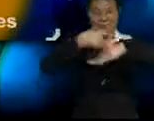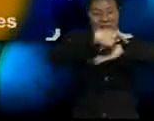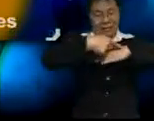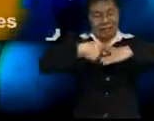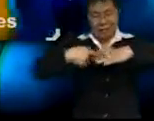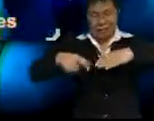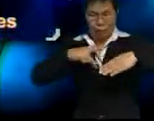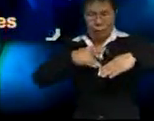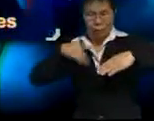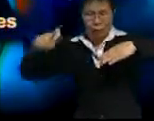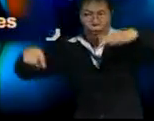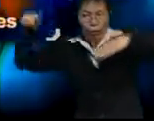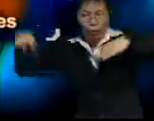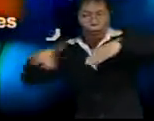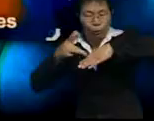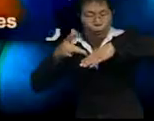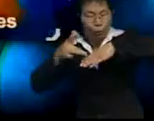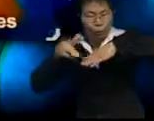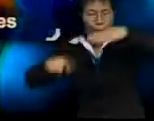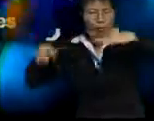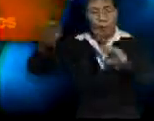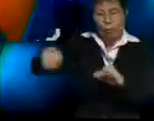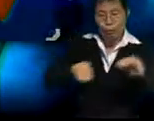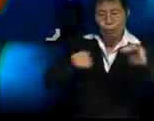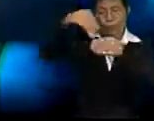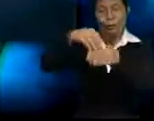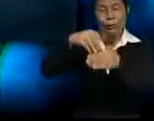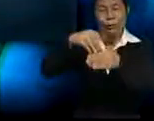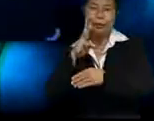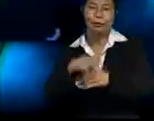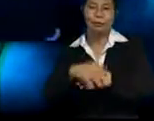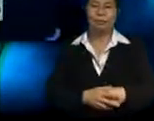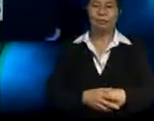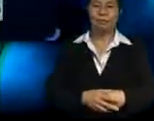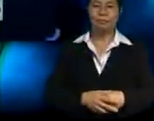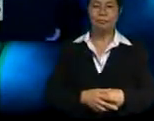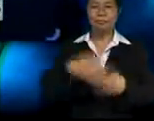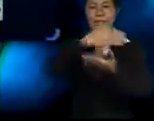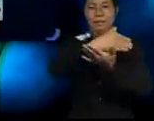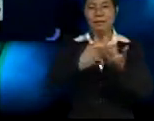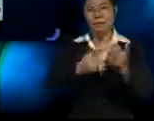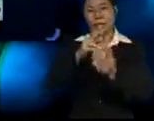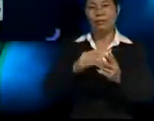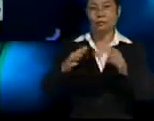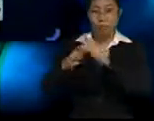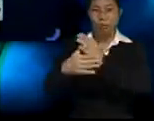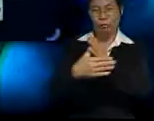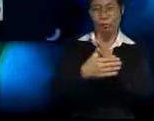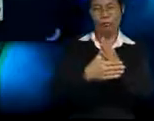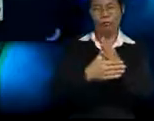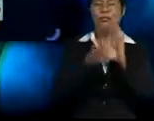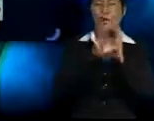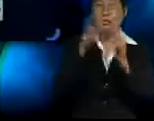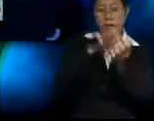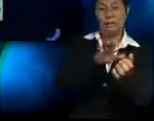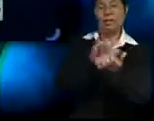to detect vibrations and movements in the water. Some species of fish, such